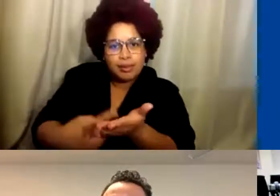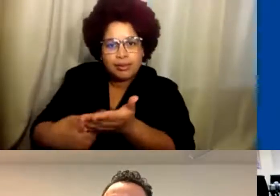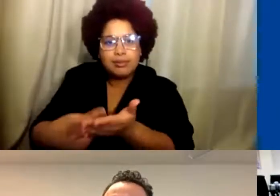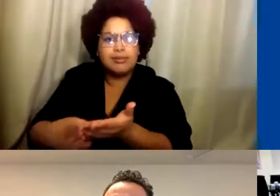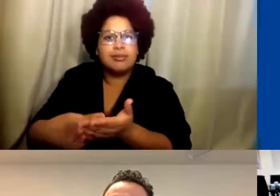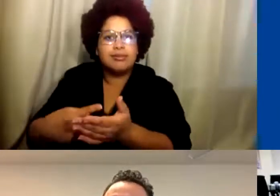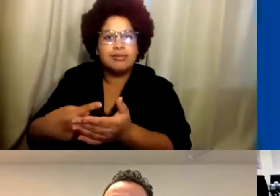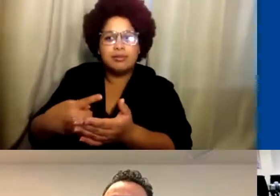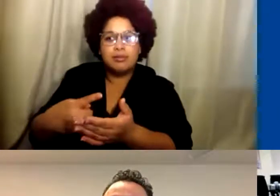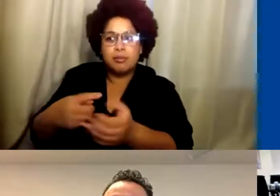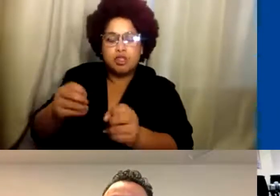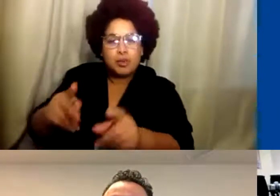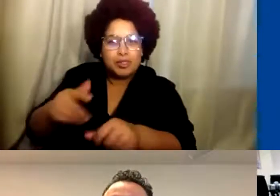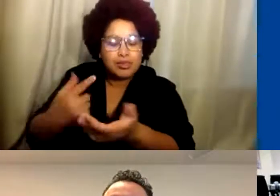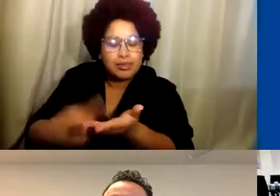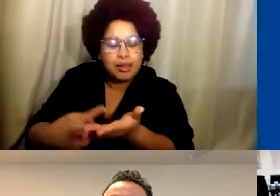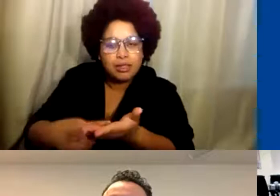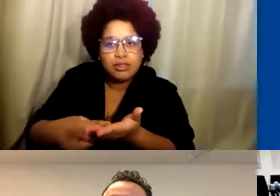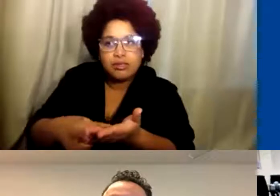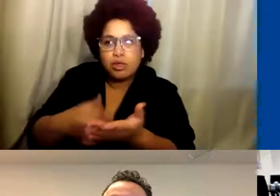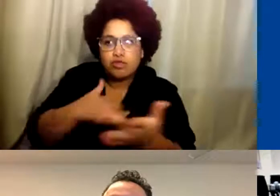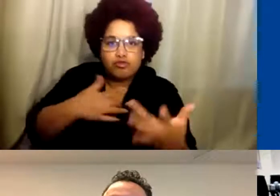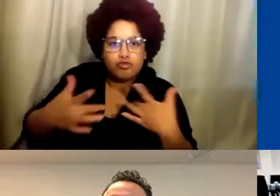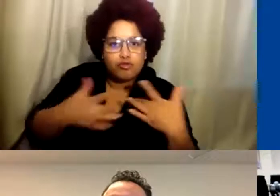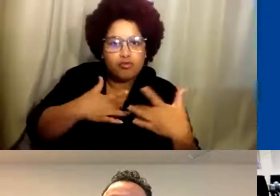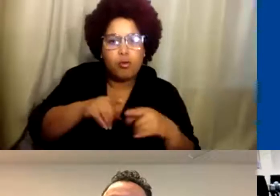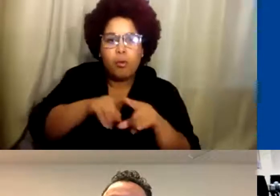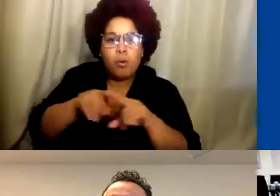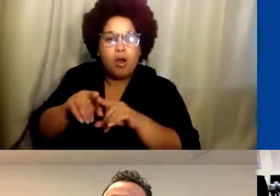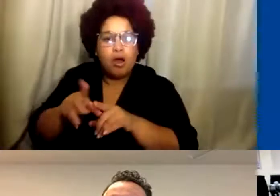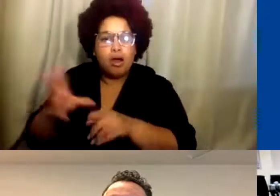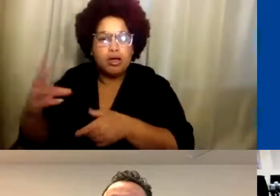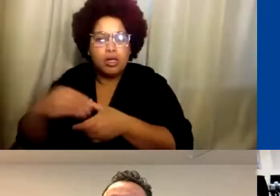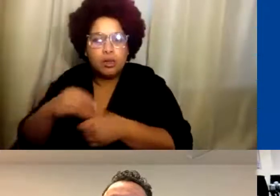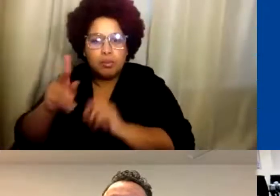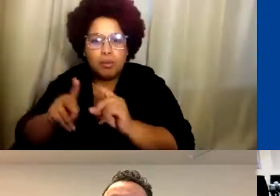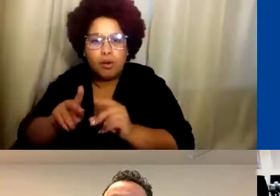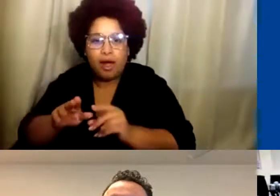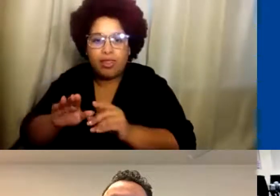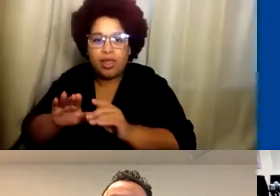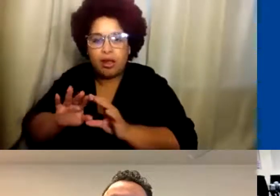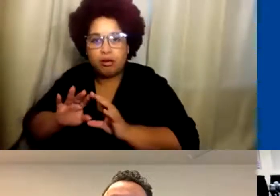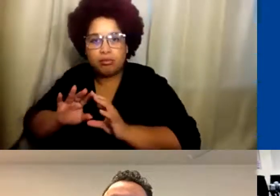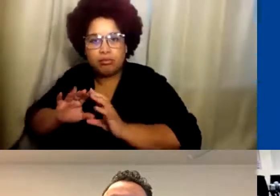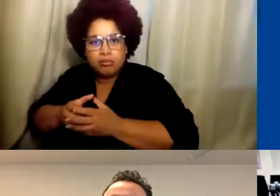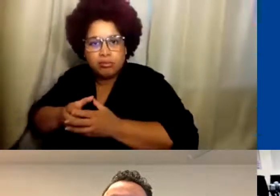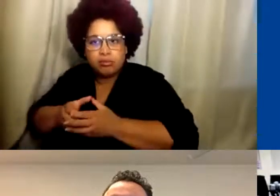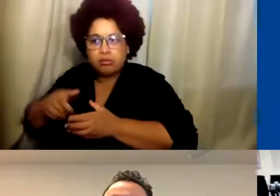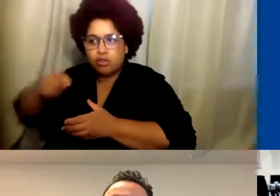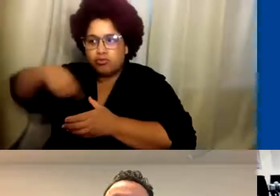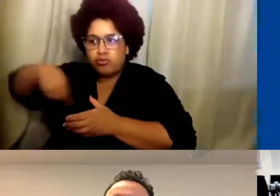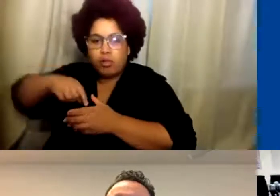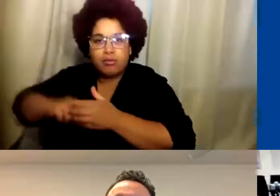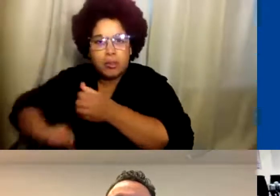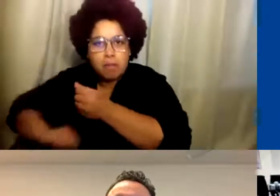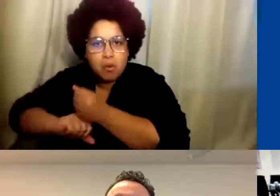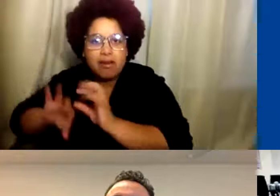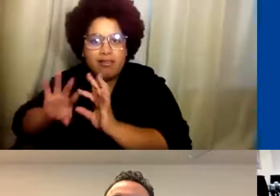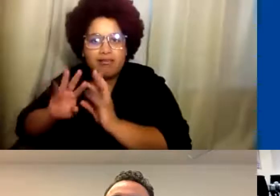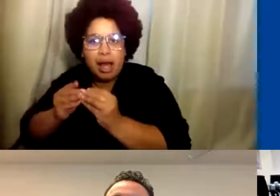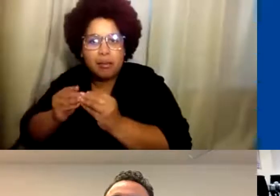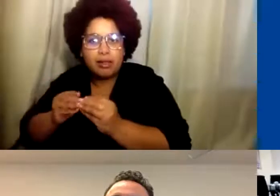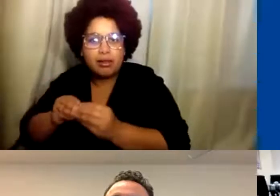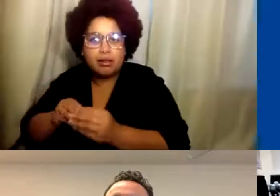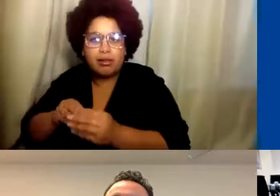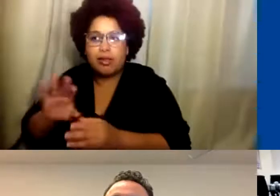maybe giving them the chance to include other people in their circle of support, their family members, their clergy, people that they trust,